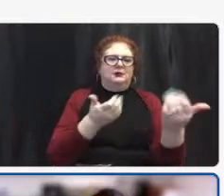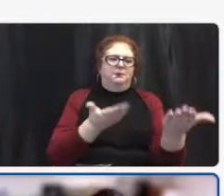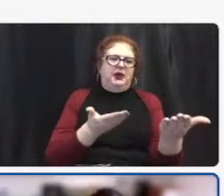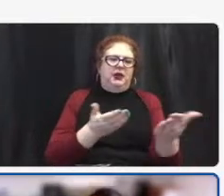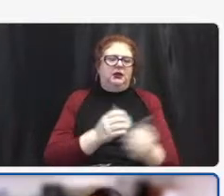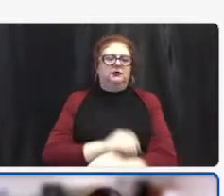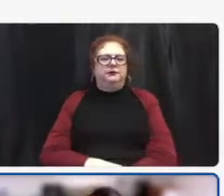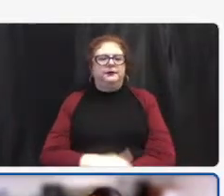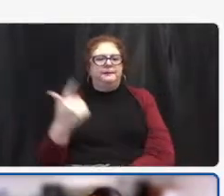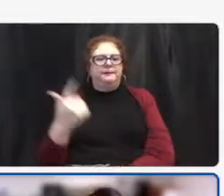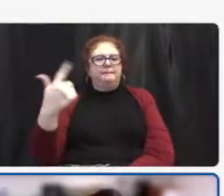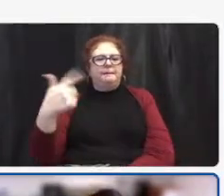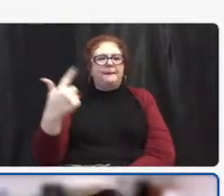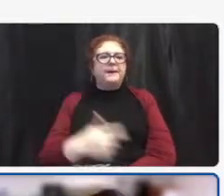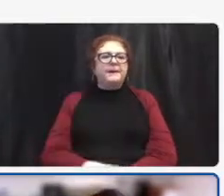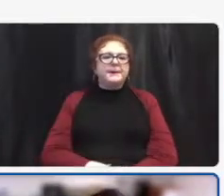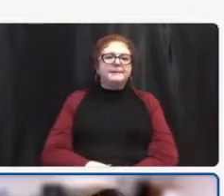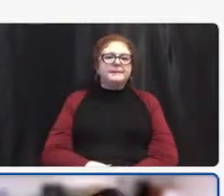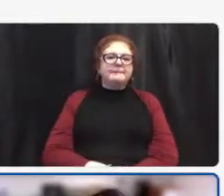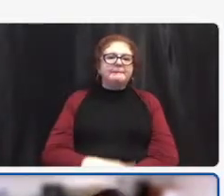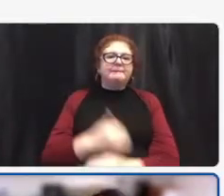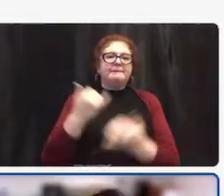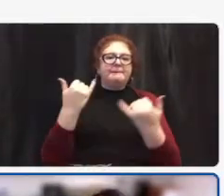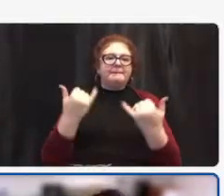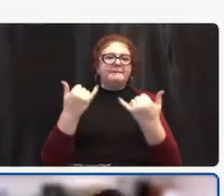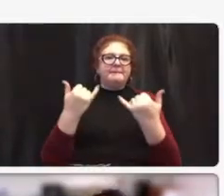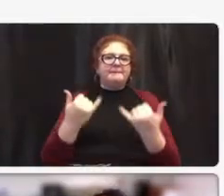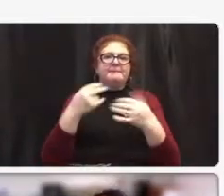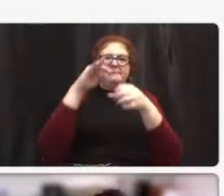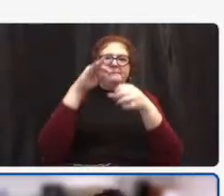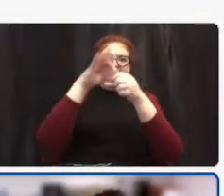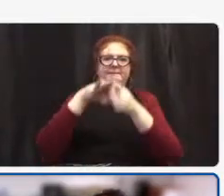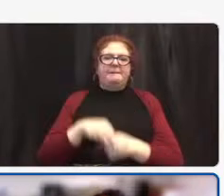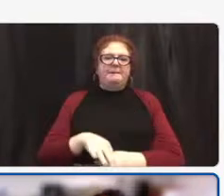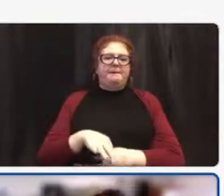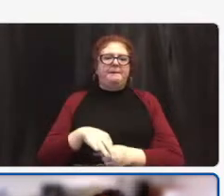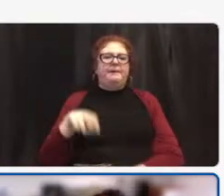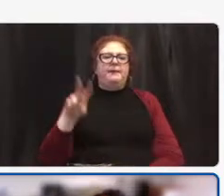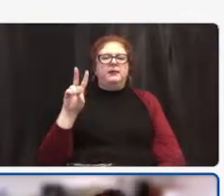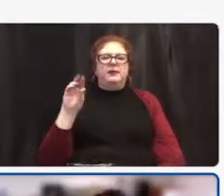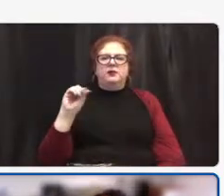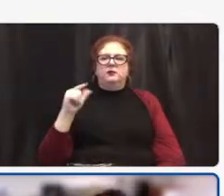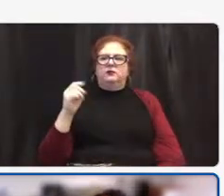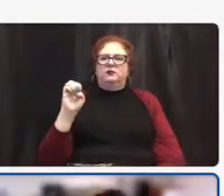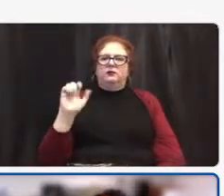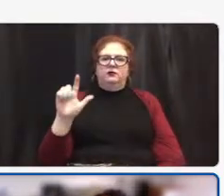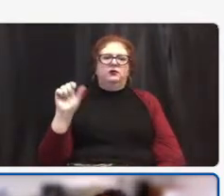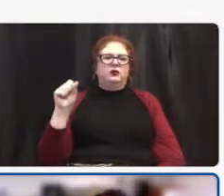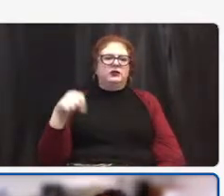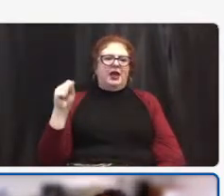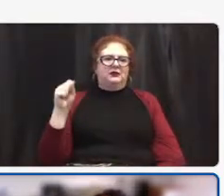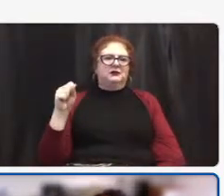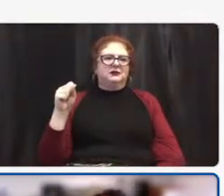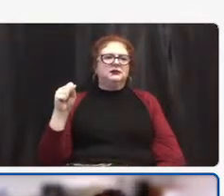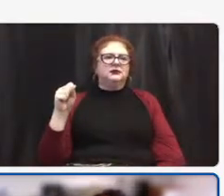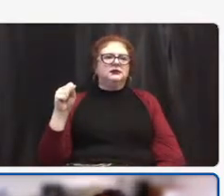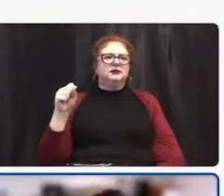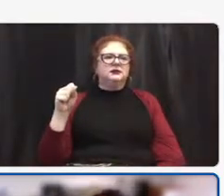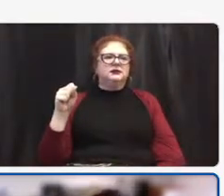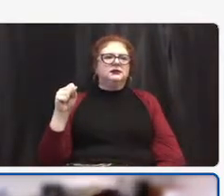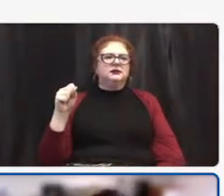Second. All right, we have a motion and second. Can we get a roll call vote, please? Vogel, Yes.